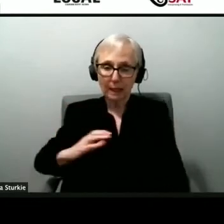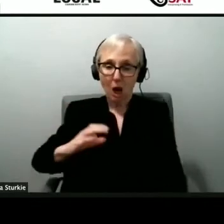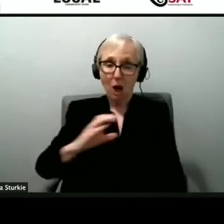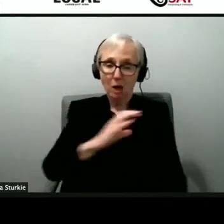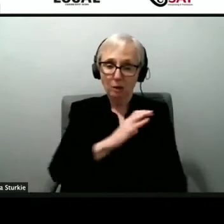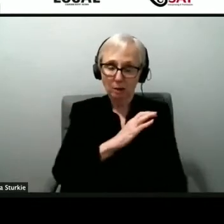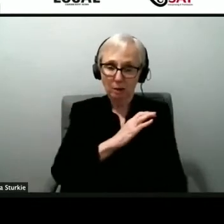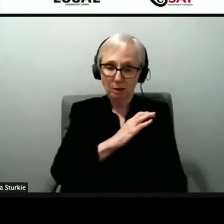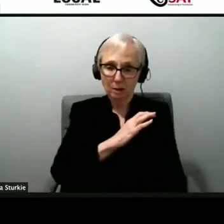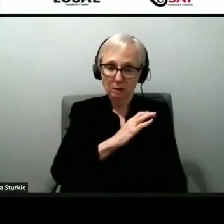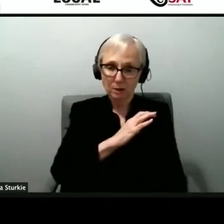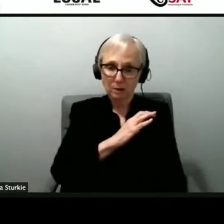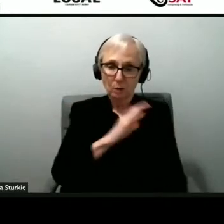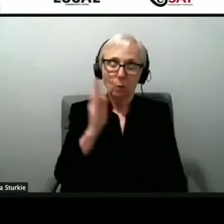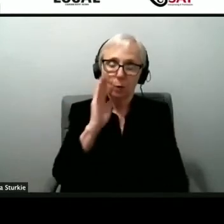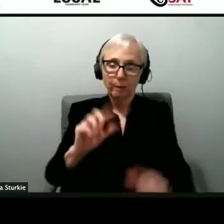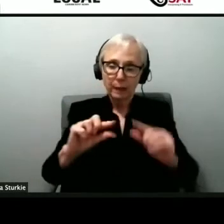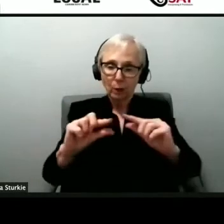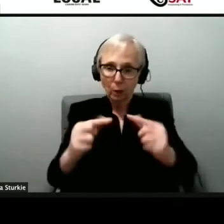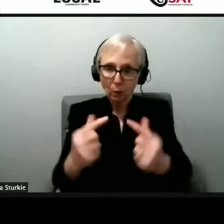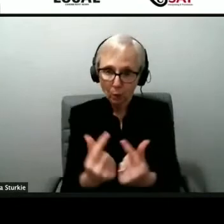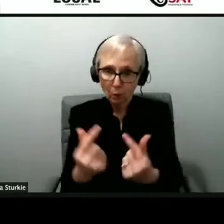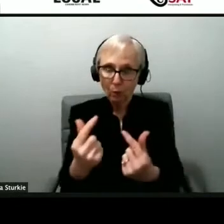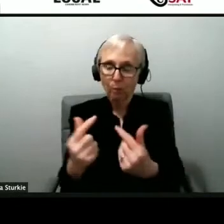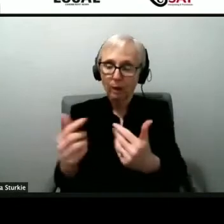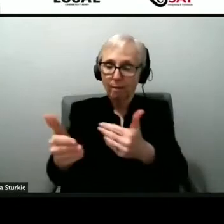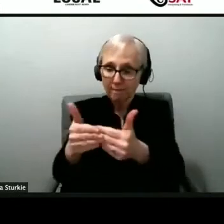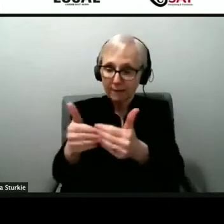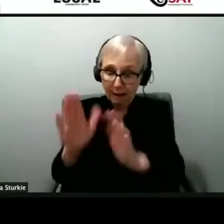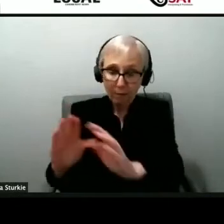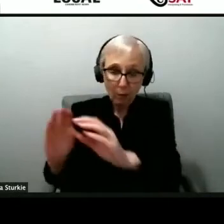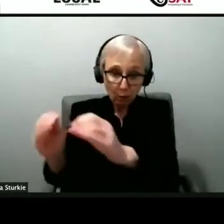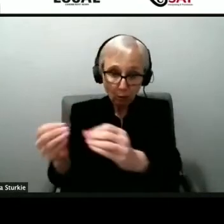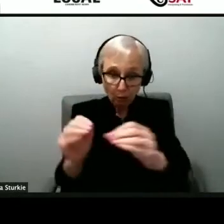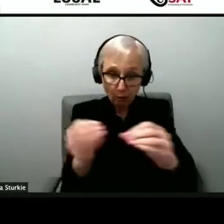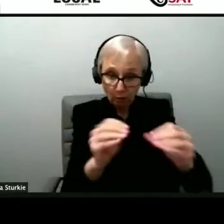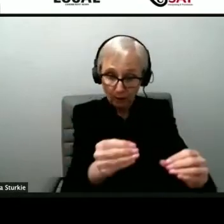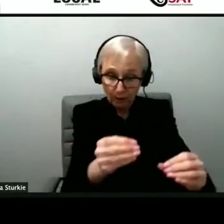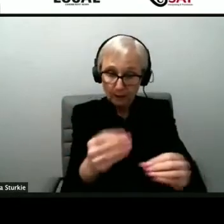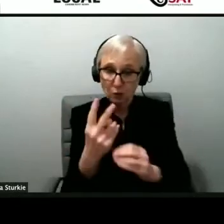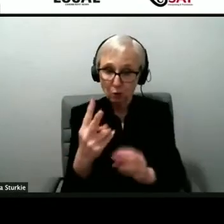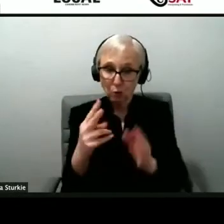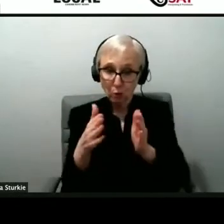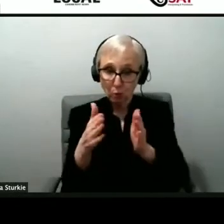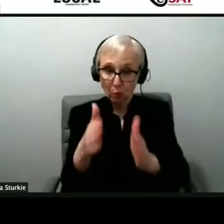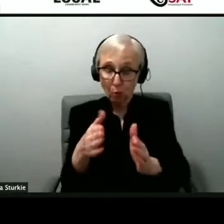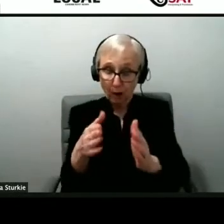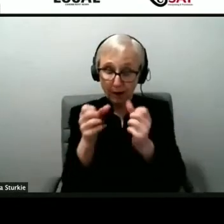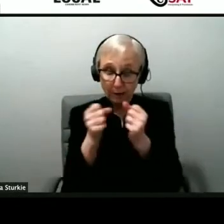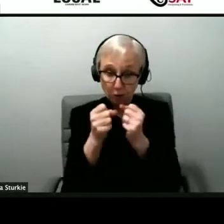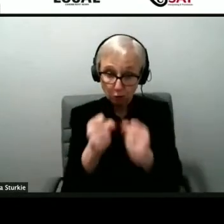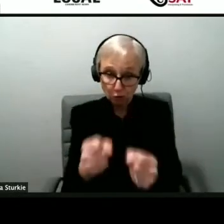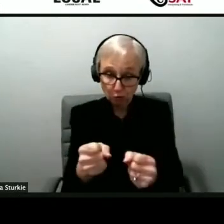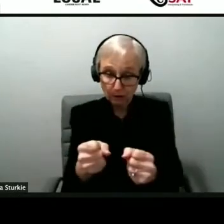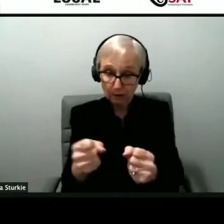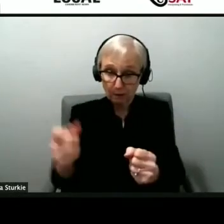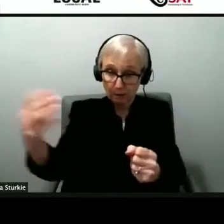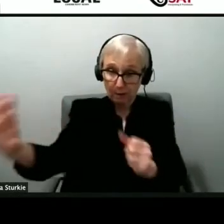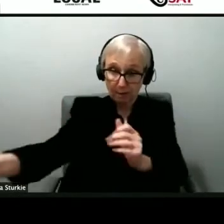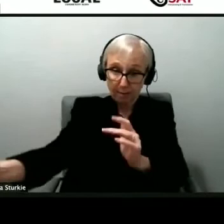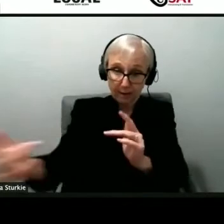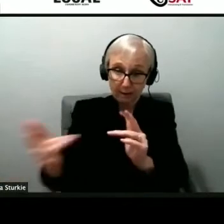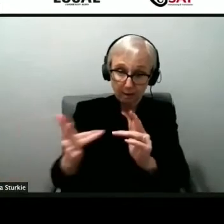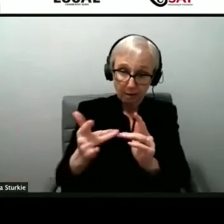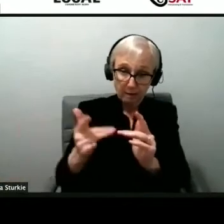Community Congress is going to be a group of neighborhood organizations, and it's a two-way street. I want them to be able to contact